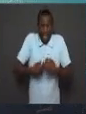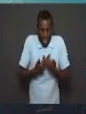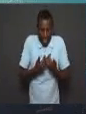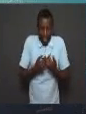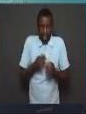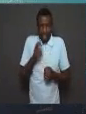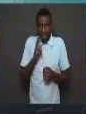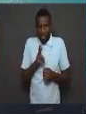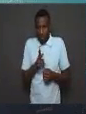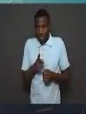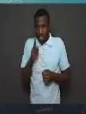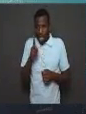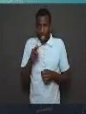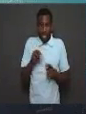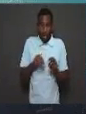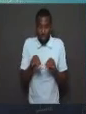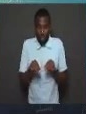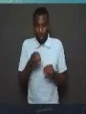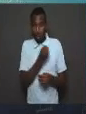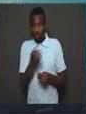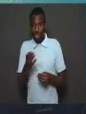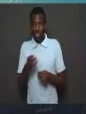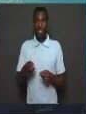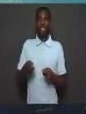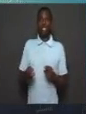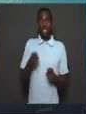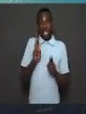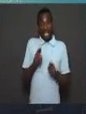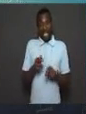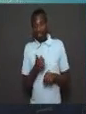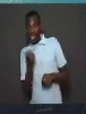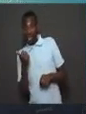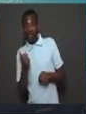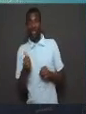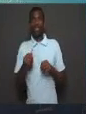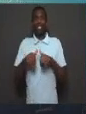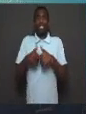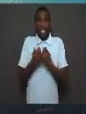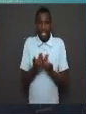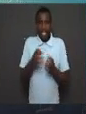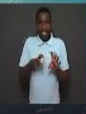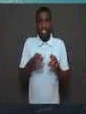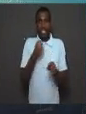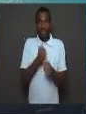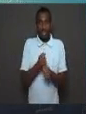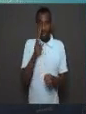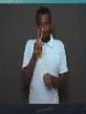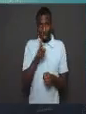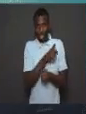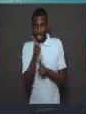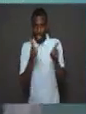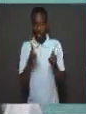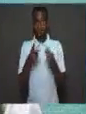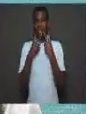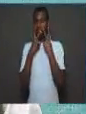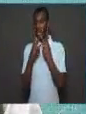find the velocity of one moving object relative to another in 2 dimensions.